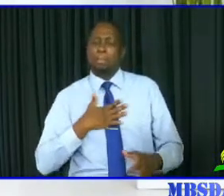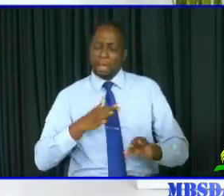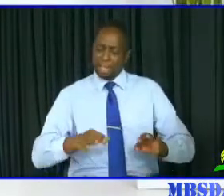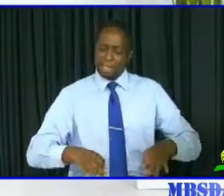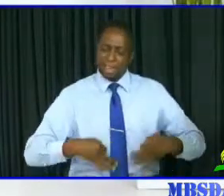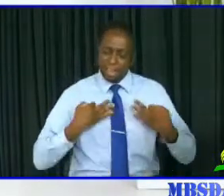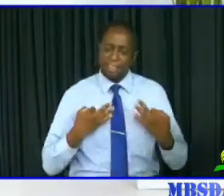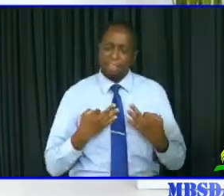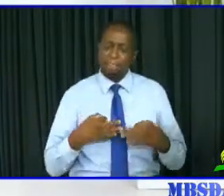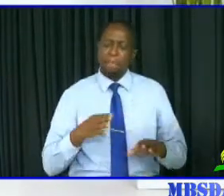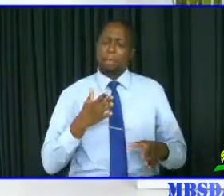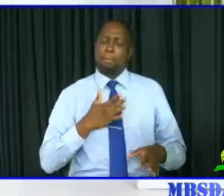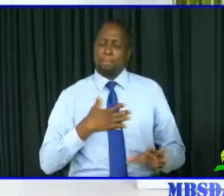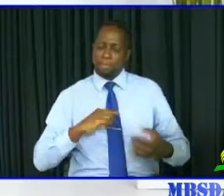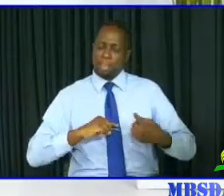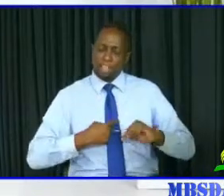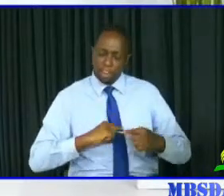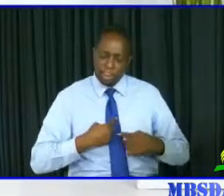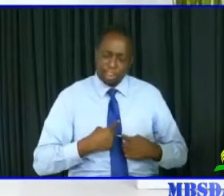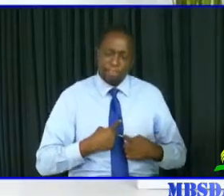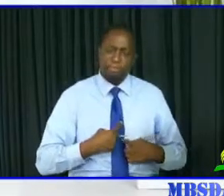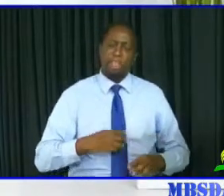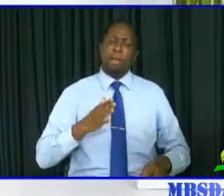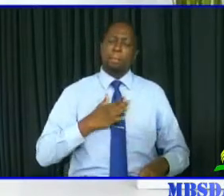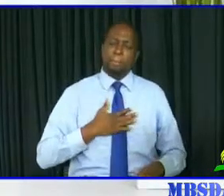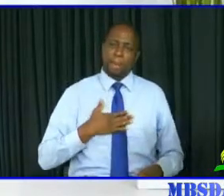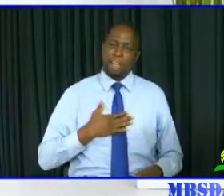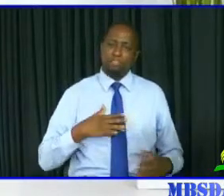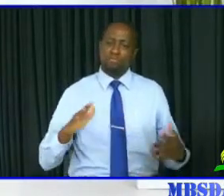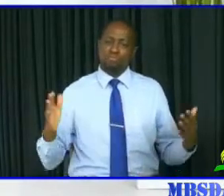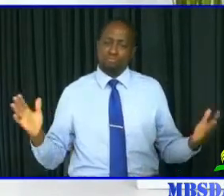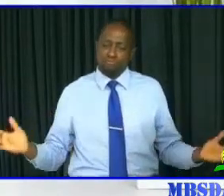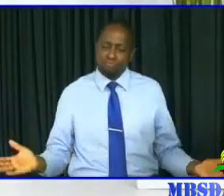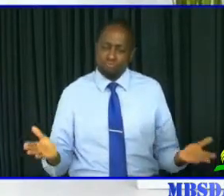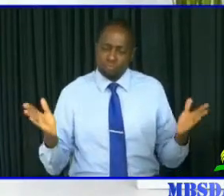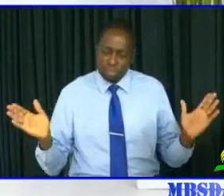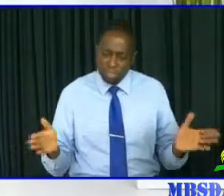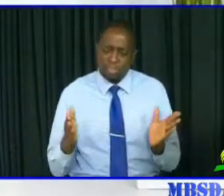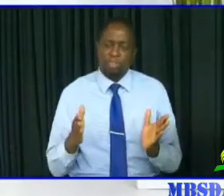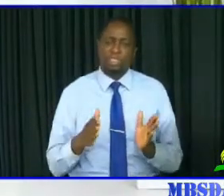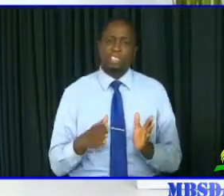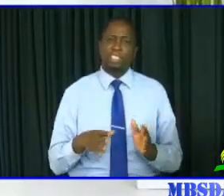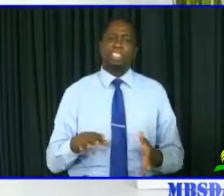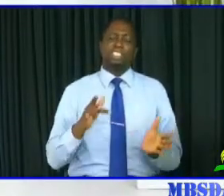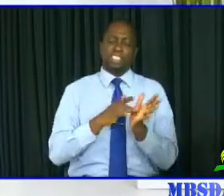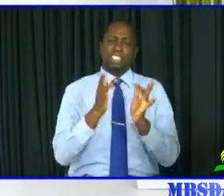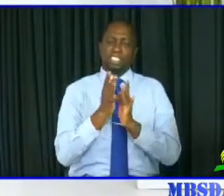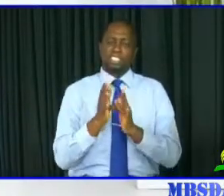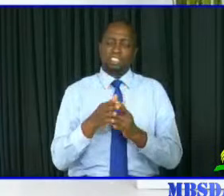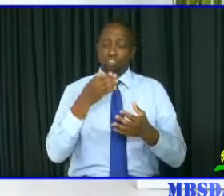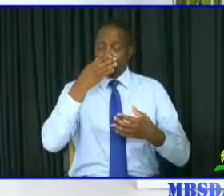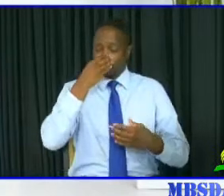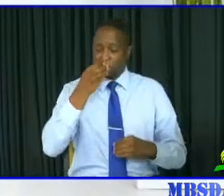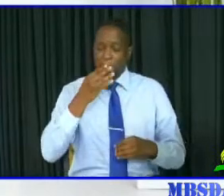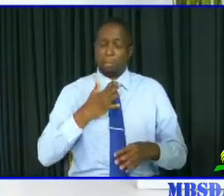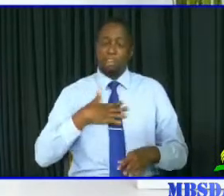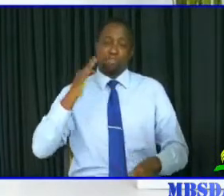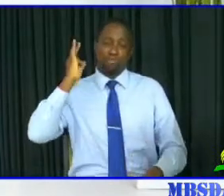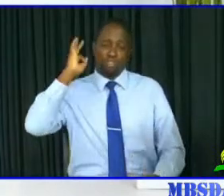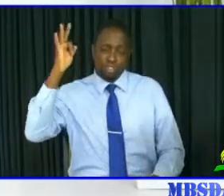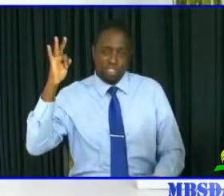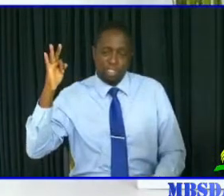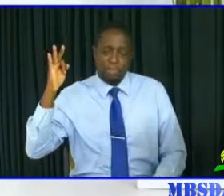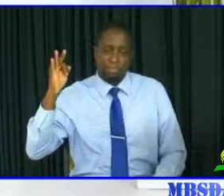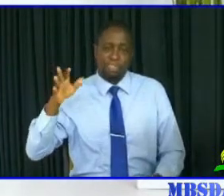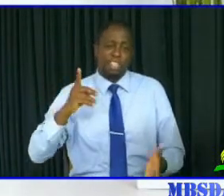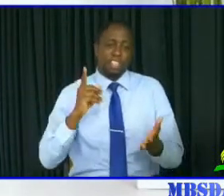hurt. Jesus is interested in my success. Jesus is interested in my future.